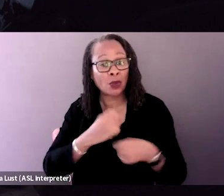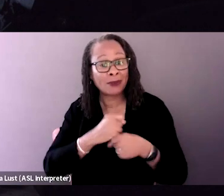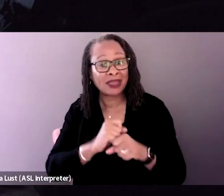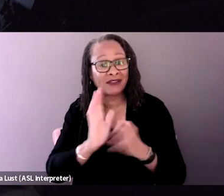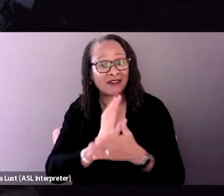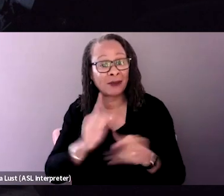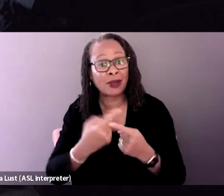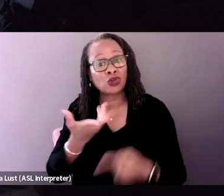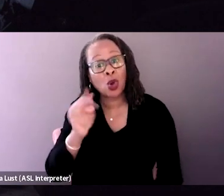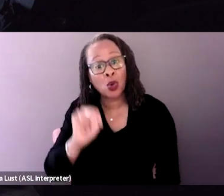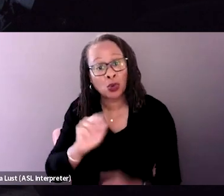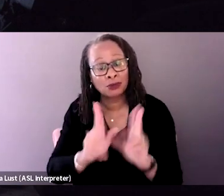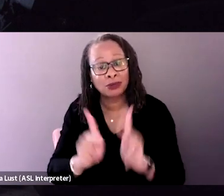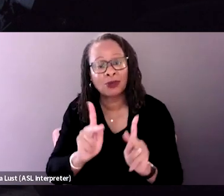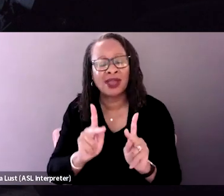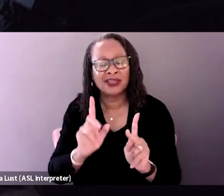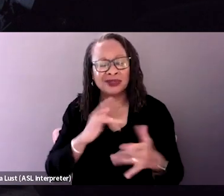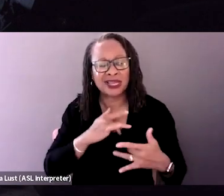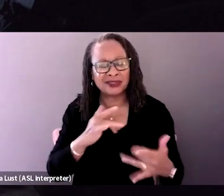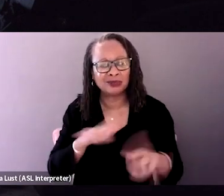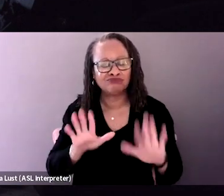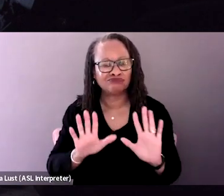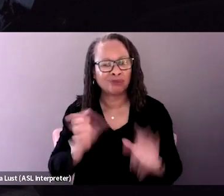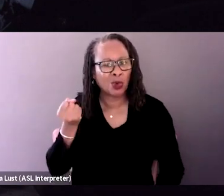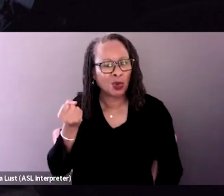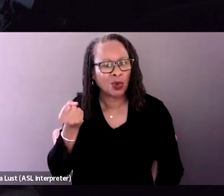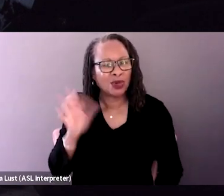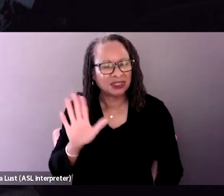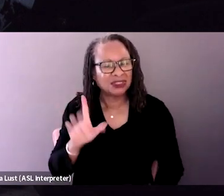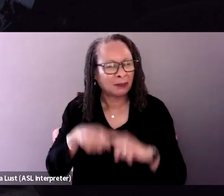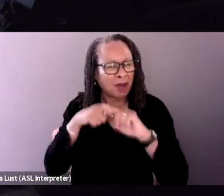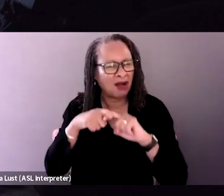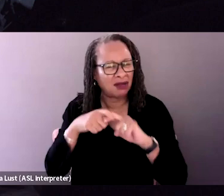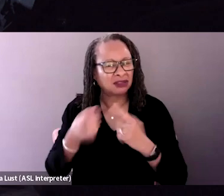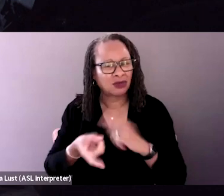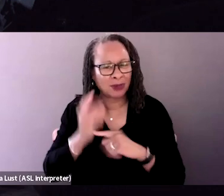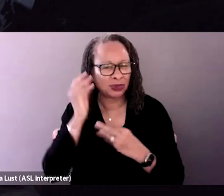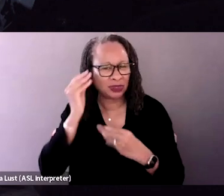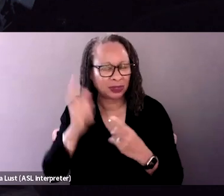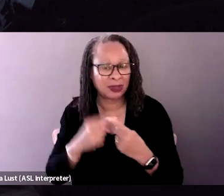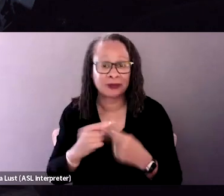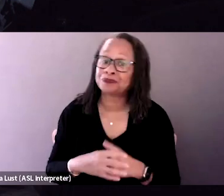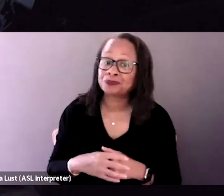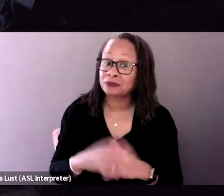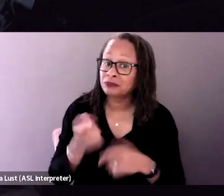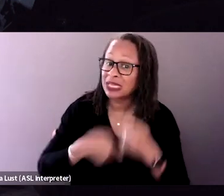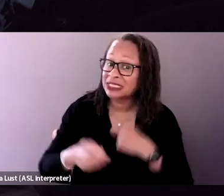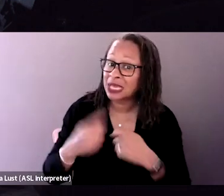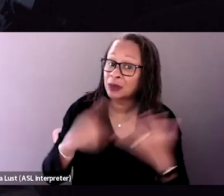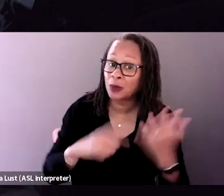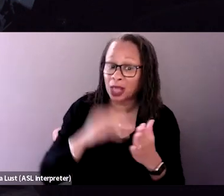it makes you pause. That's for sure. And what I came to learn is